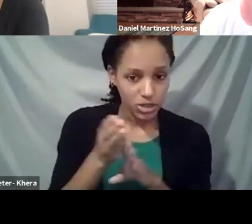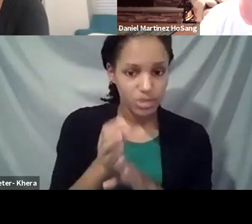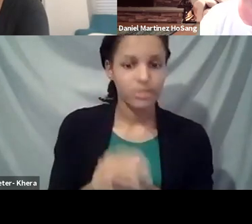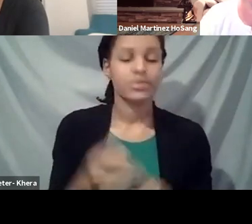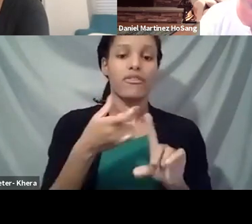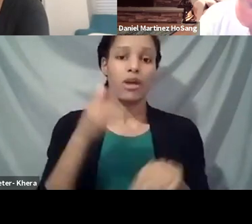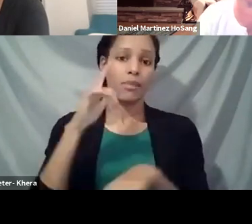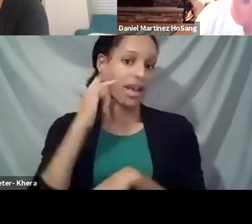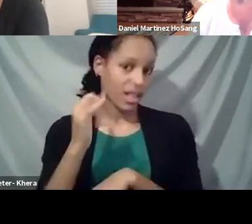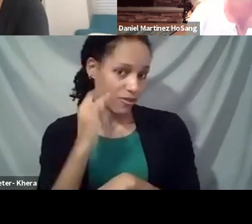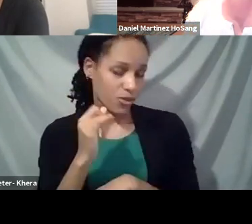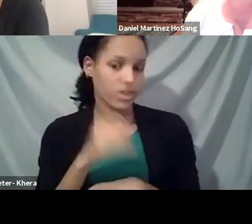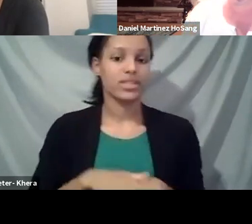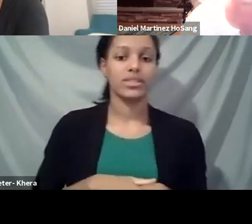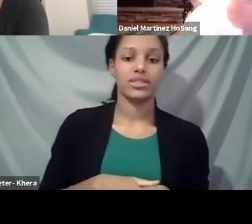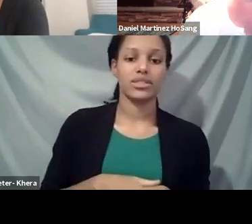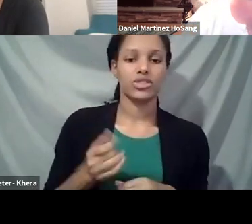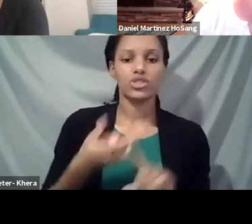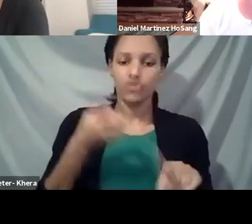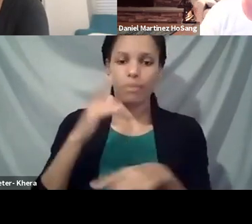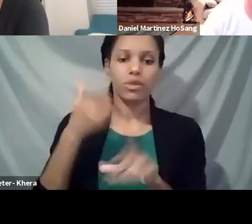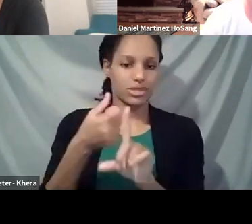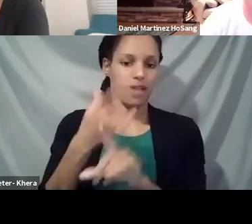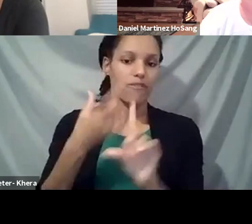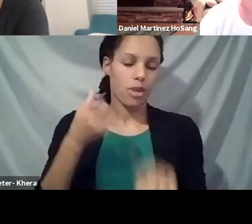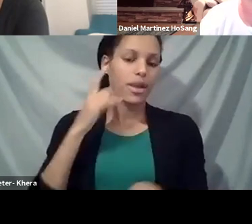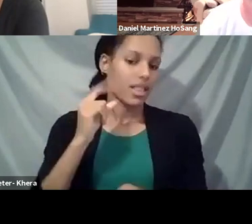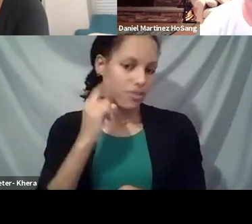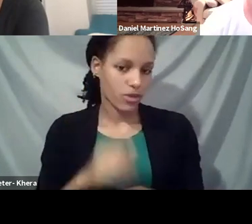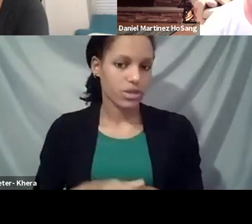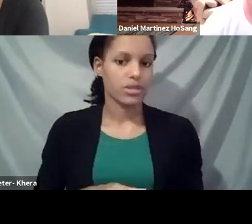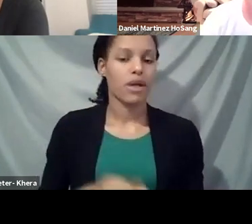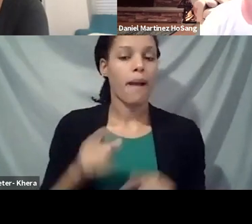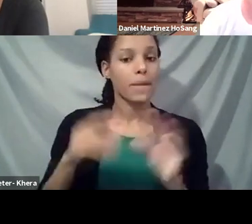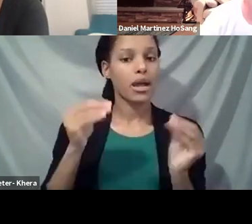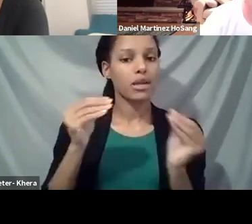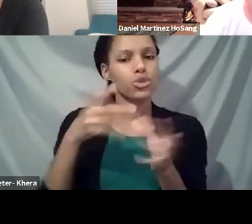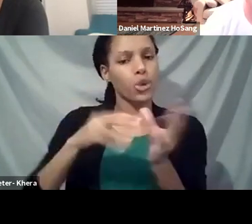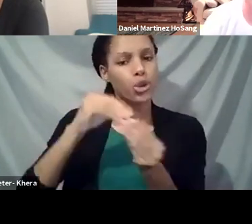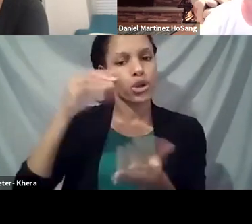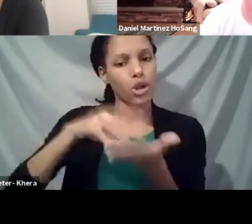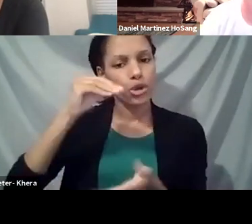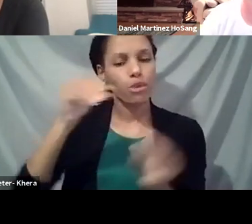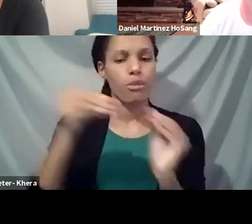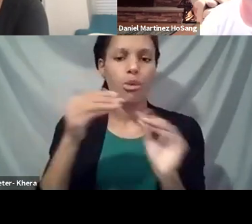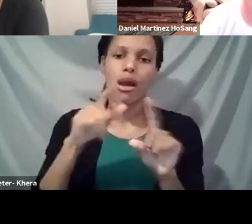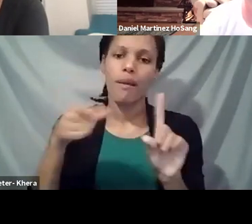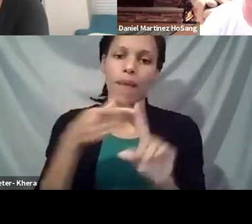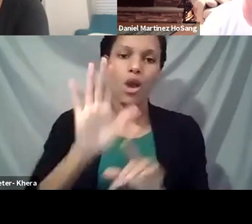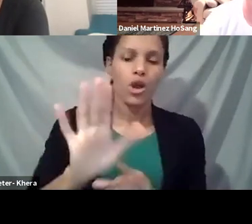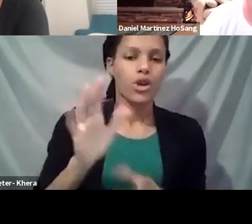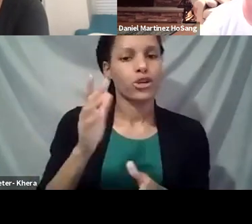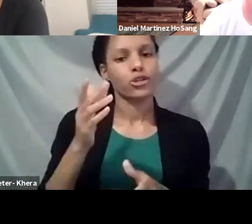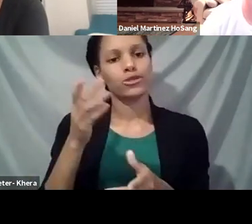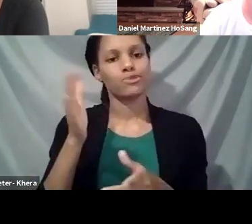education and bilingual education. Her senior essay, which we're going to hear a lot more about soon, was titled Two Truths, Asian American